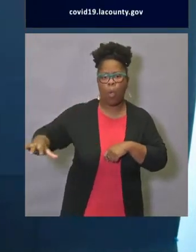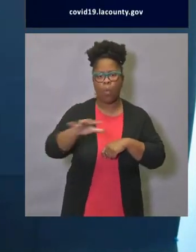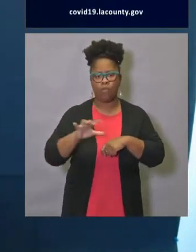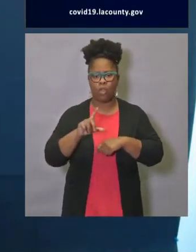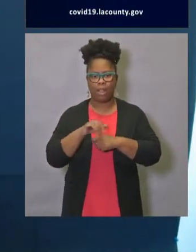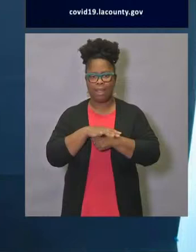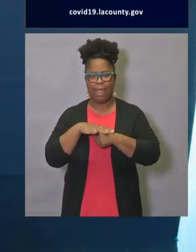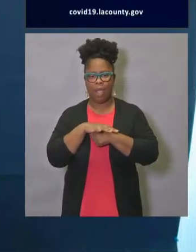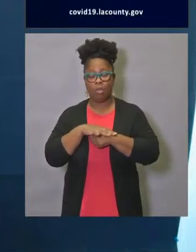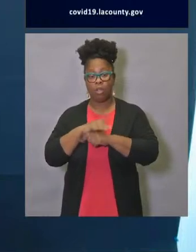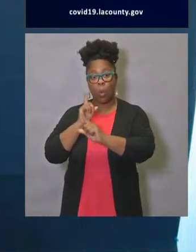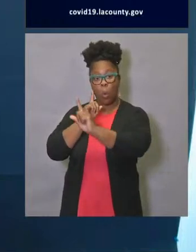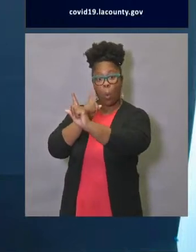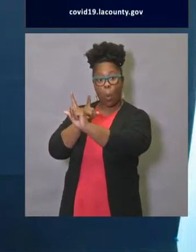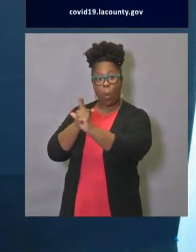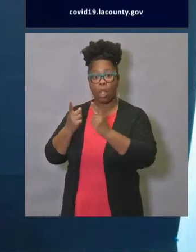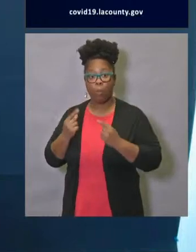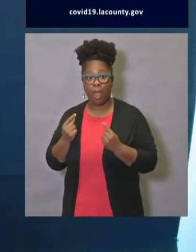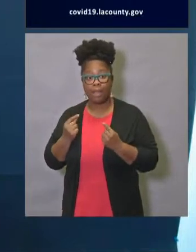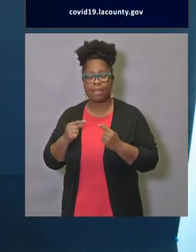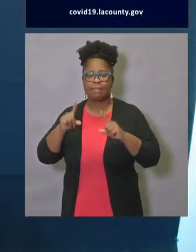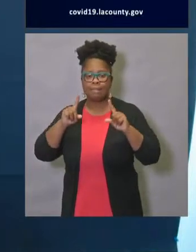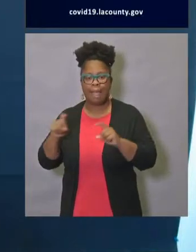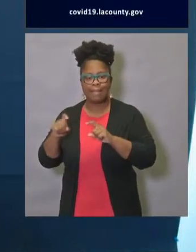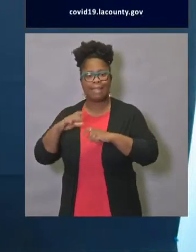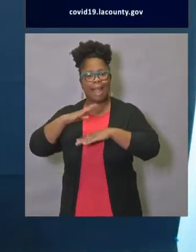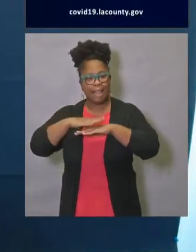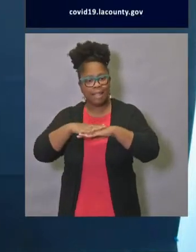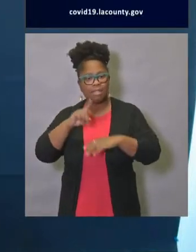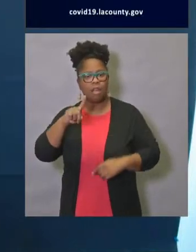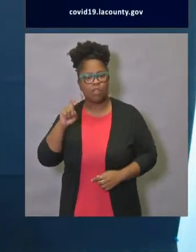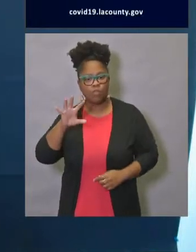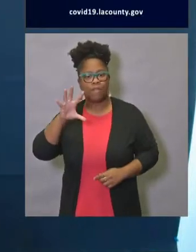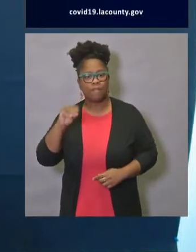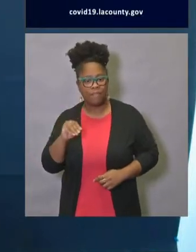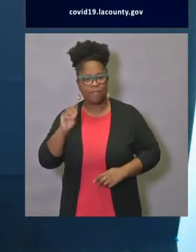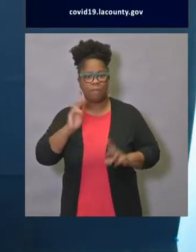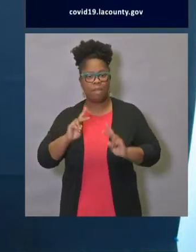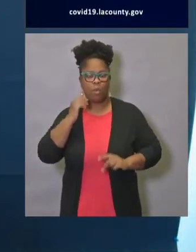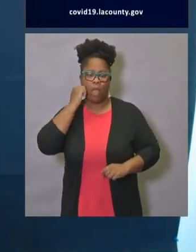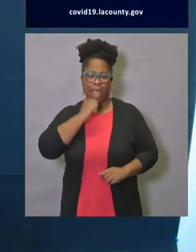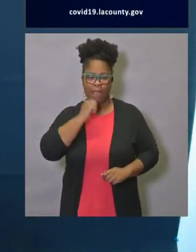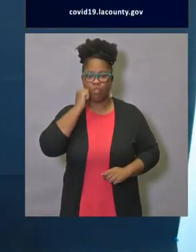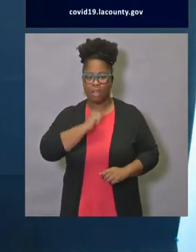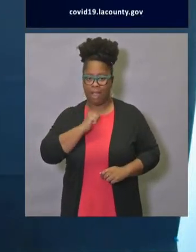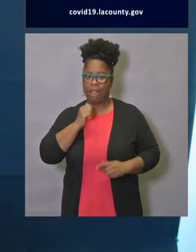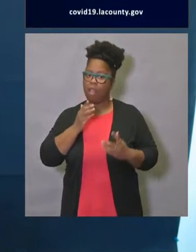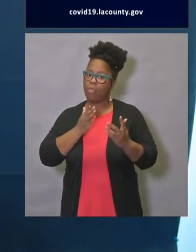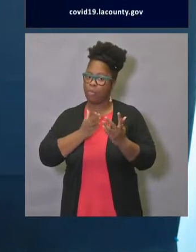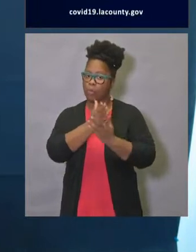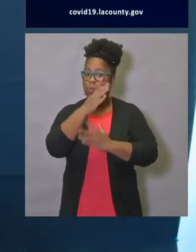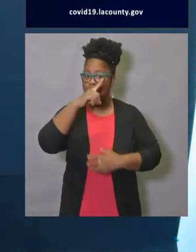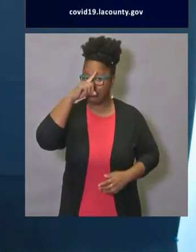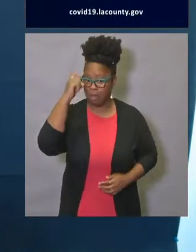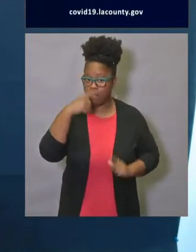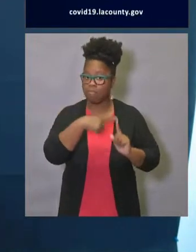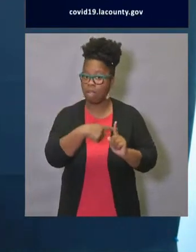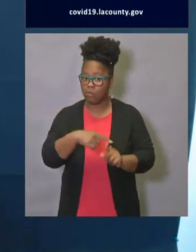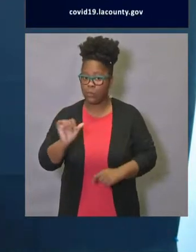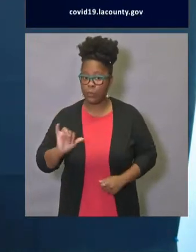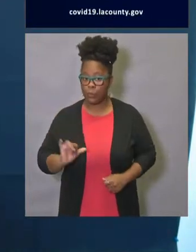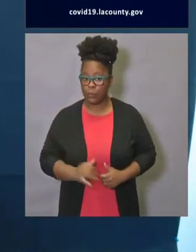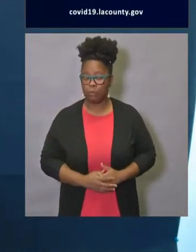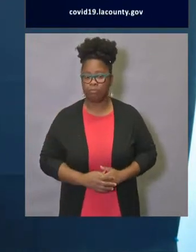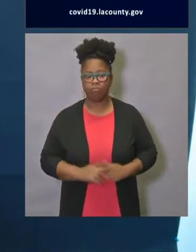goal of testing at least 150 individuals per site daily through the summer. As always, all